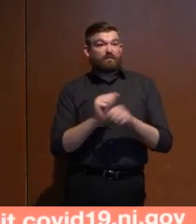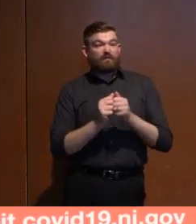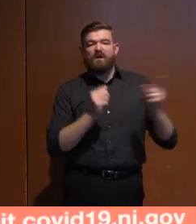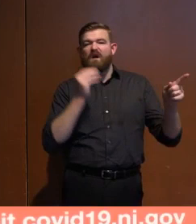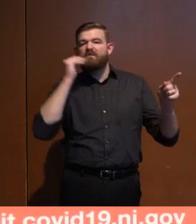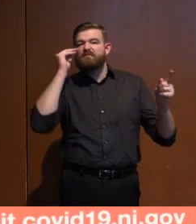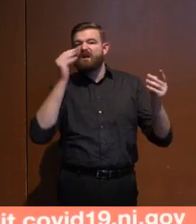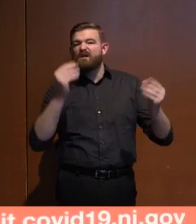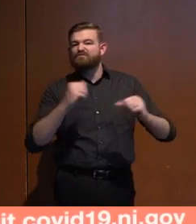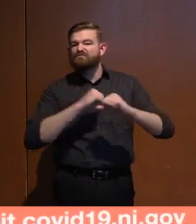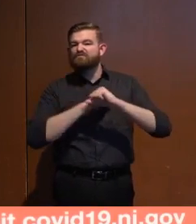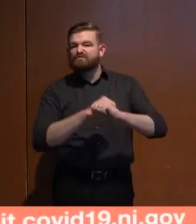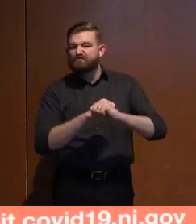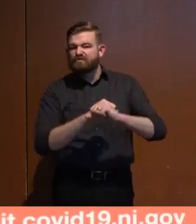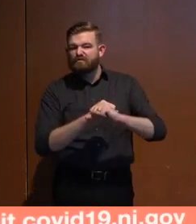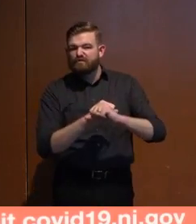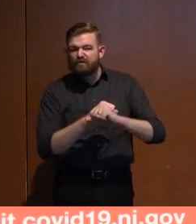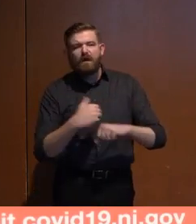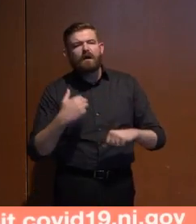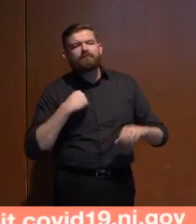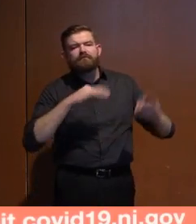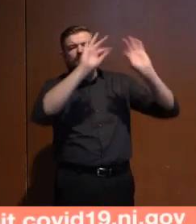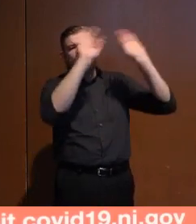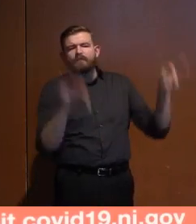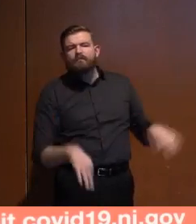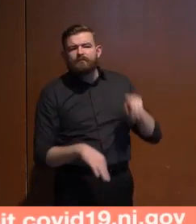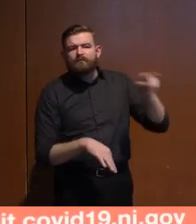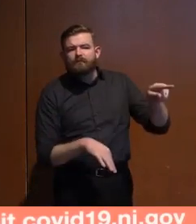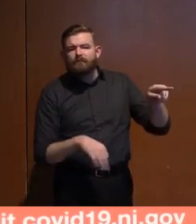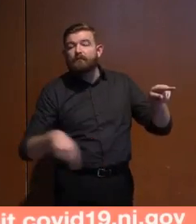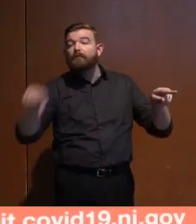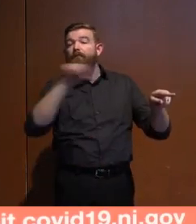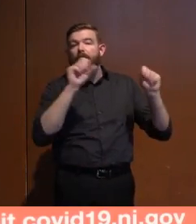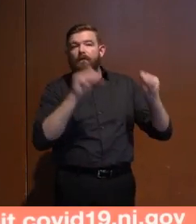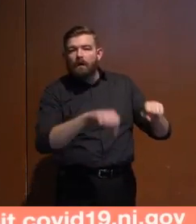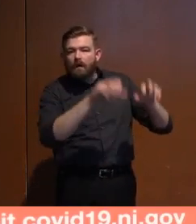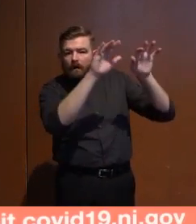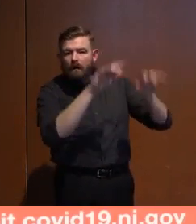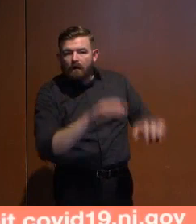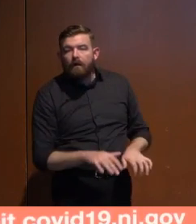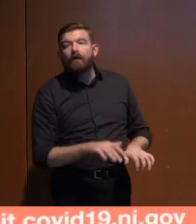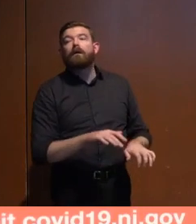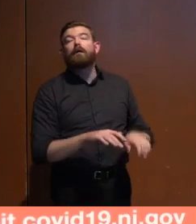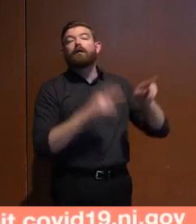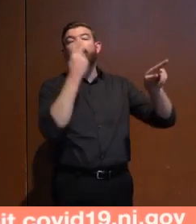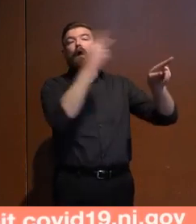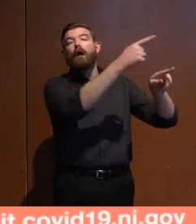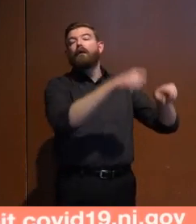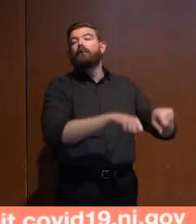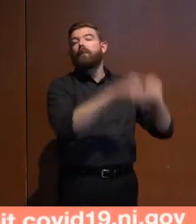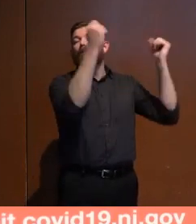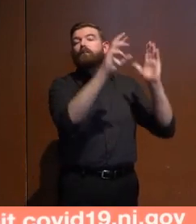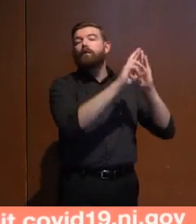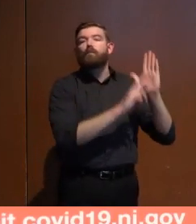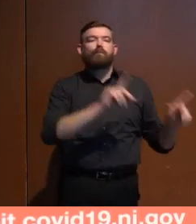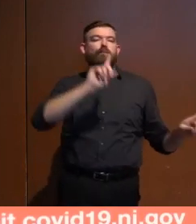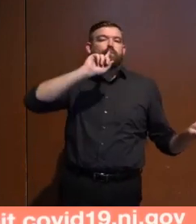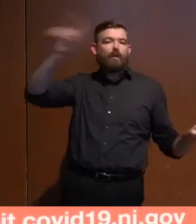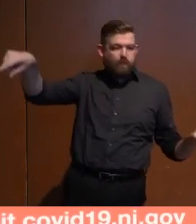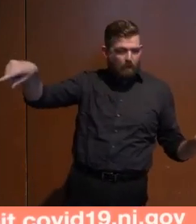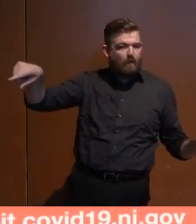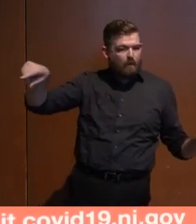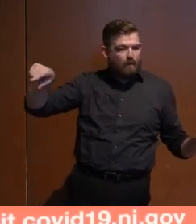which the public can use to report potential violations. So these are some of the projects that we've been able to make available in the last week,